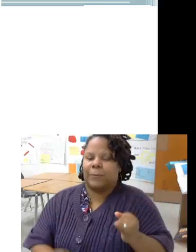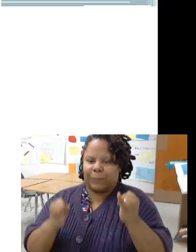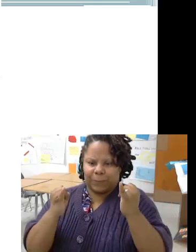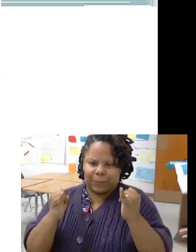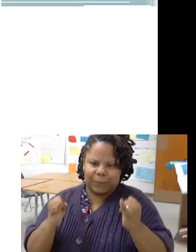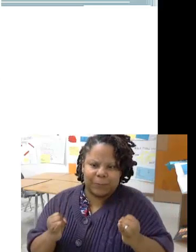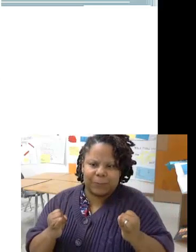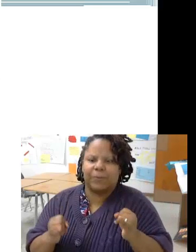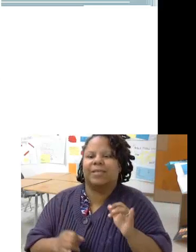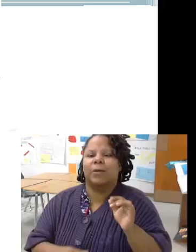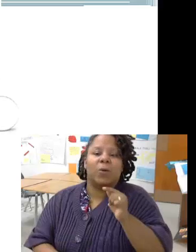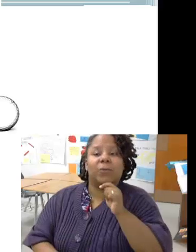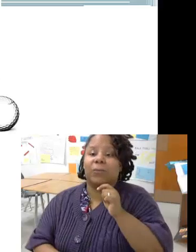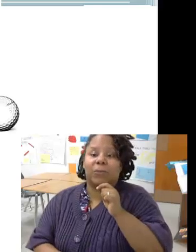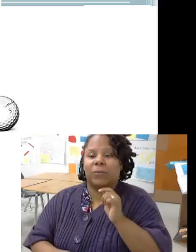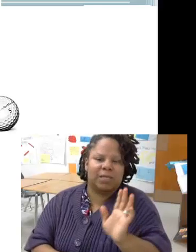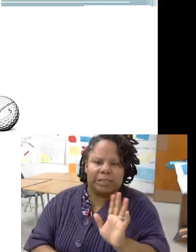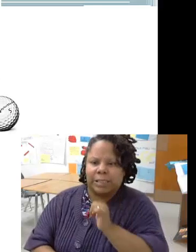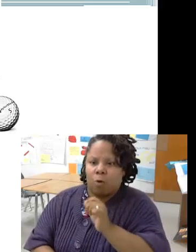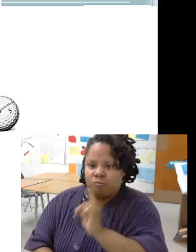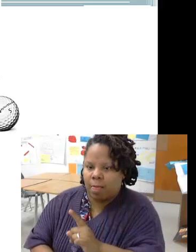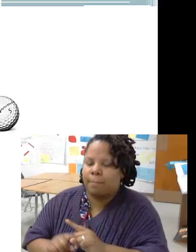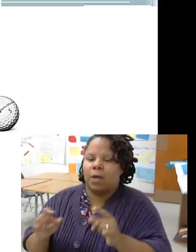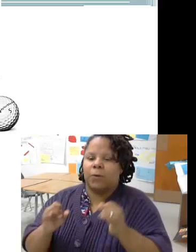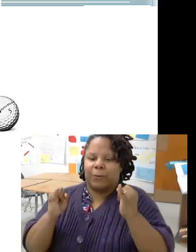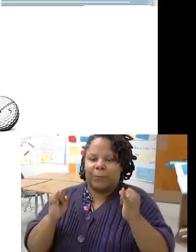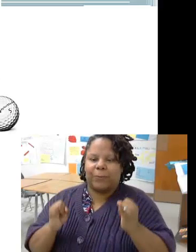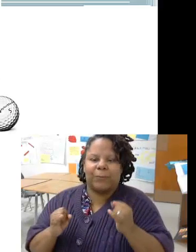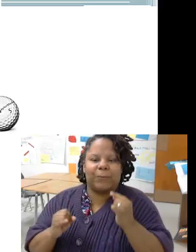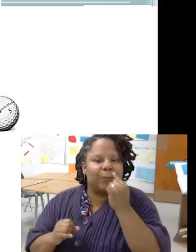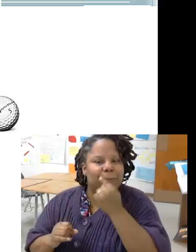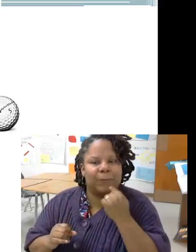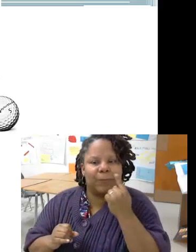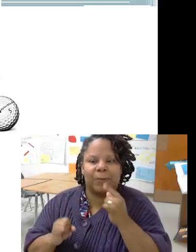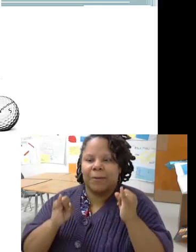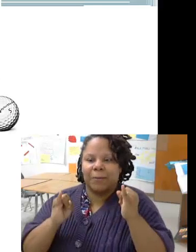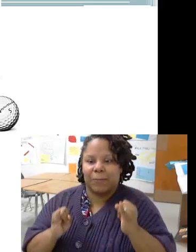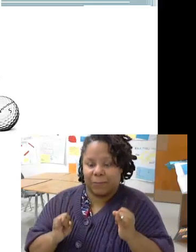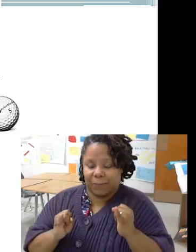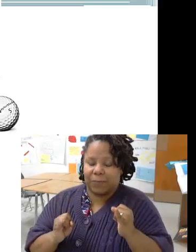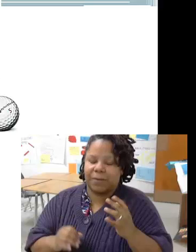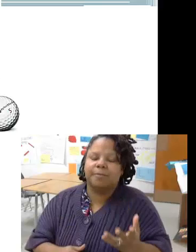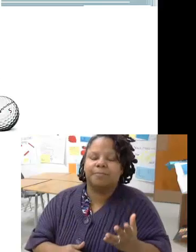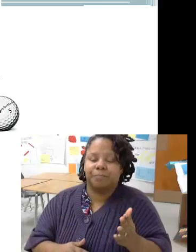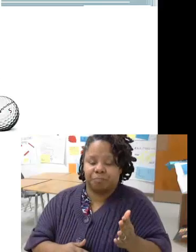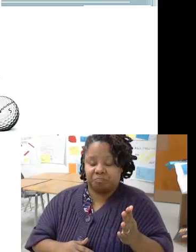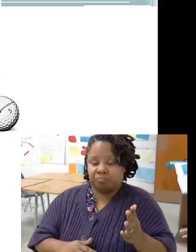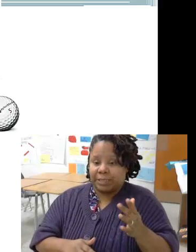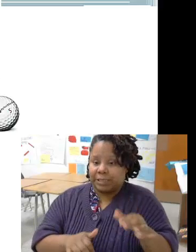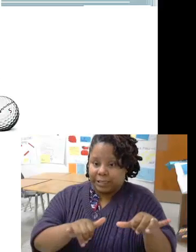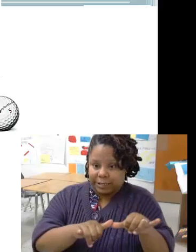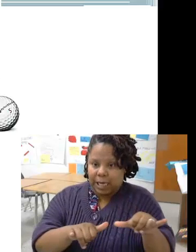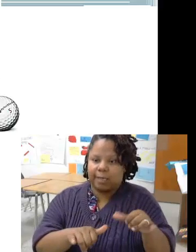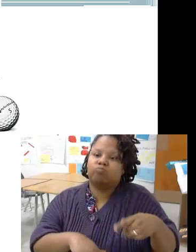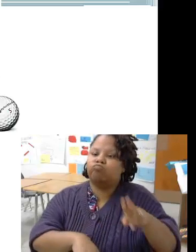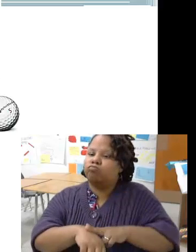similar to like whistling. So you don't necessarily whistle, but your mouth forms an ooh. If you're showing an object is normal size, you